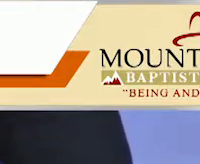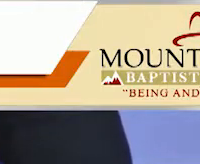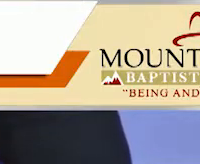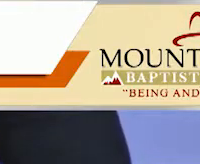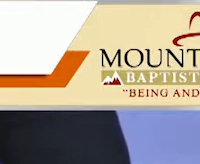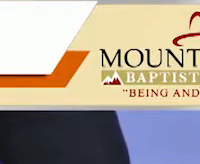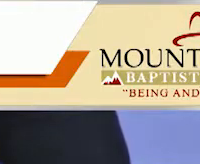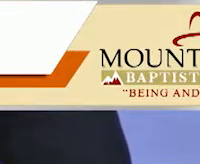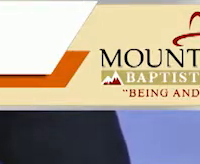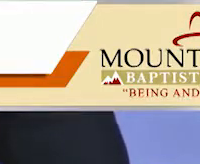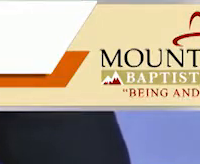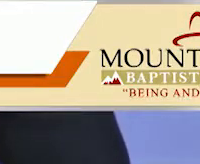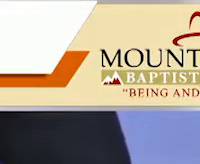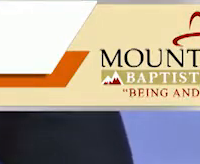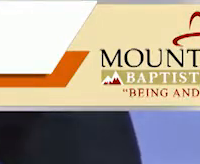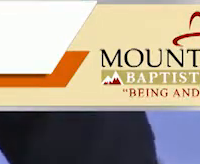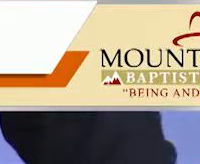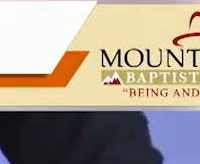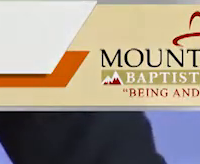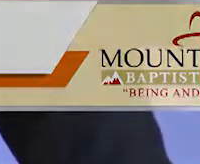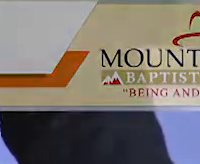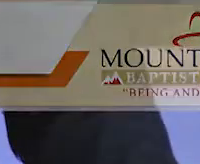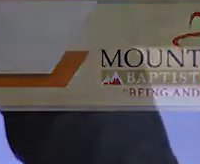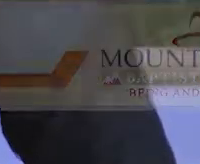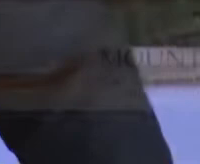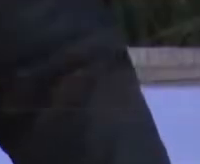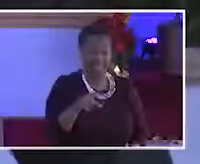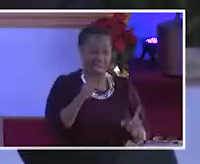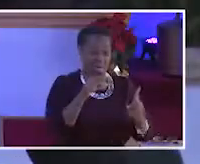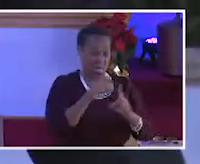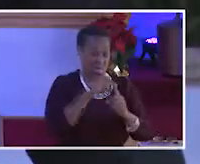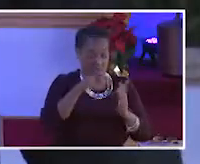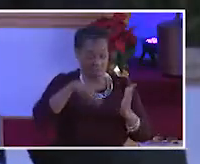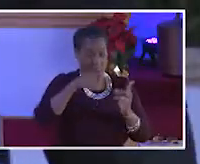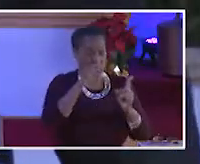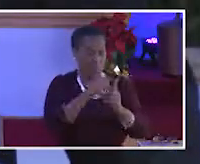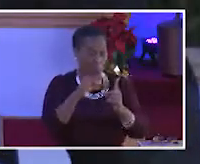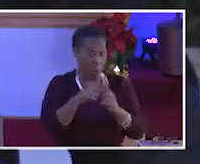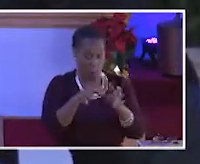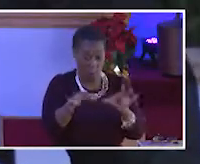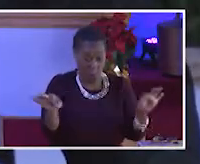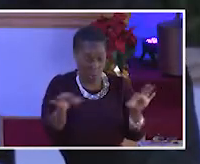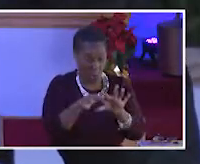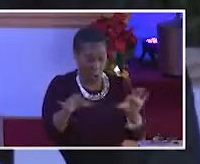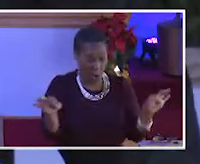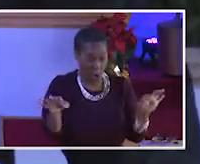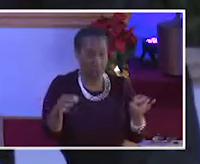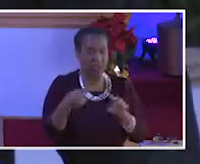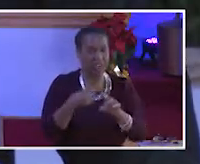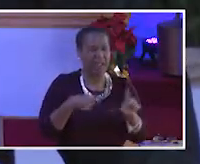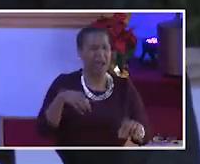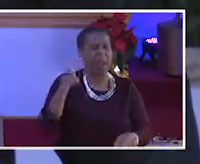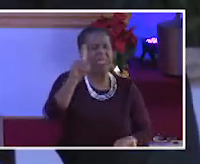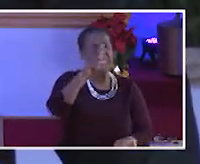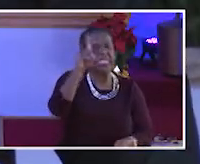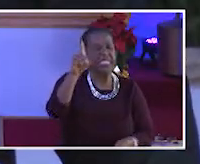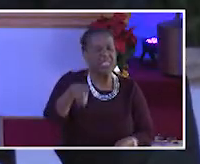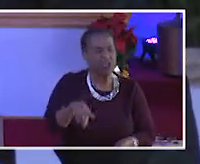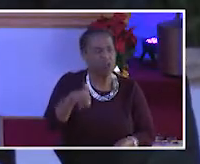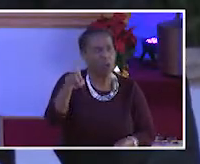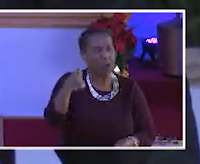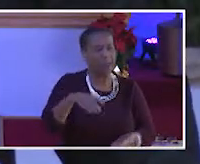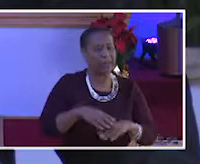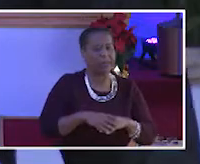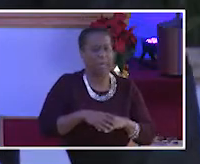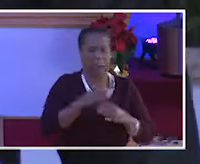dream. There is, in the words of the diviner from Detroit, a scathing criticism of